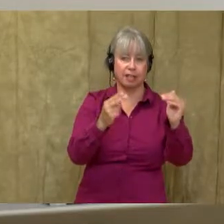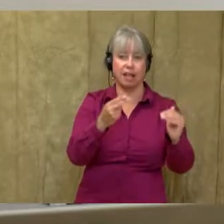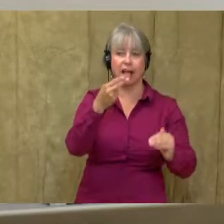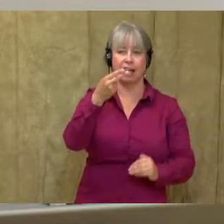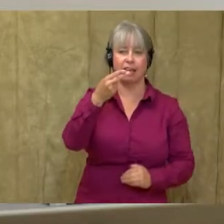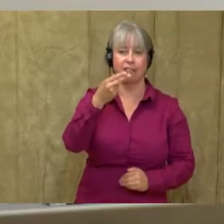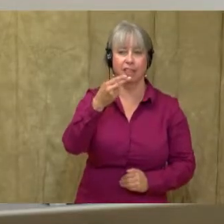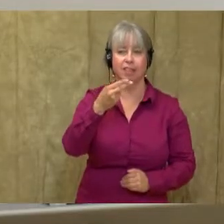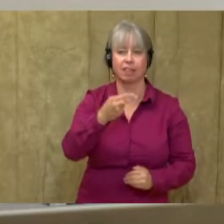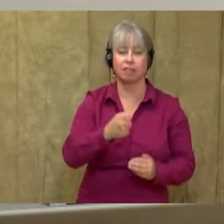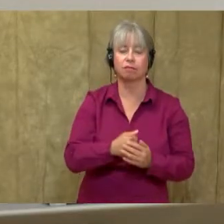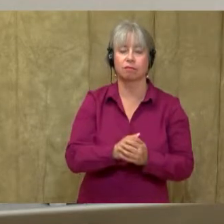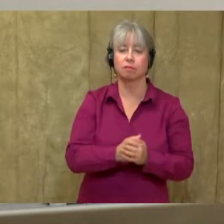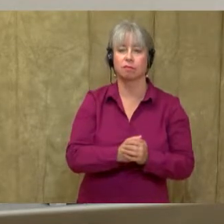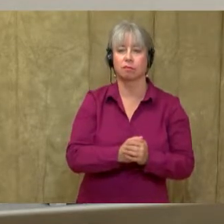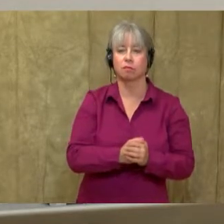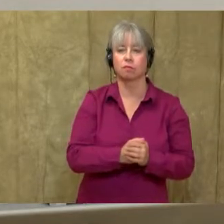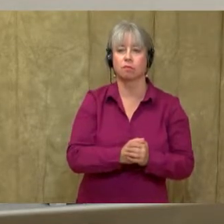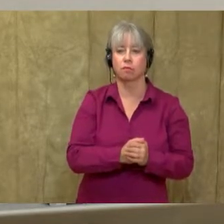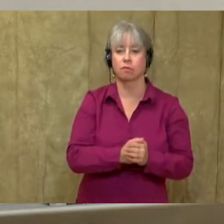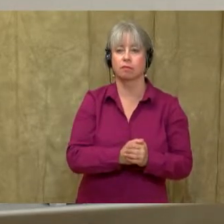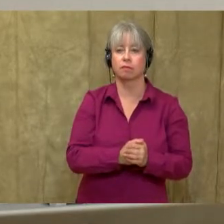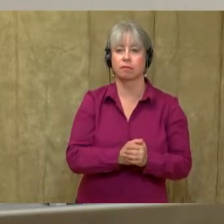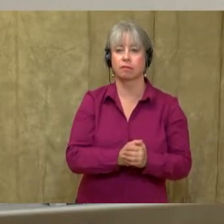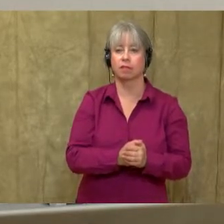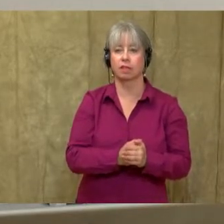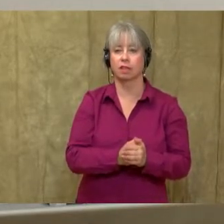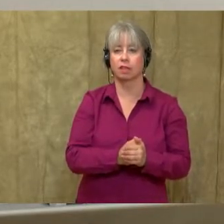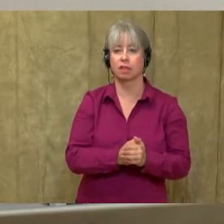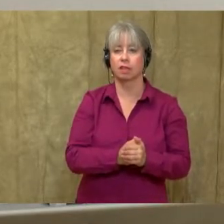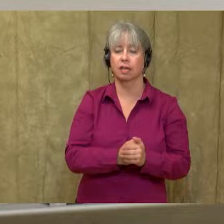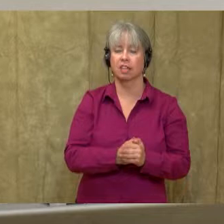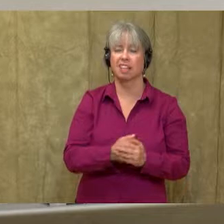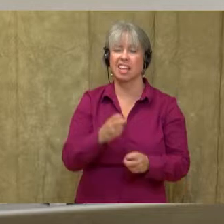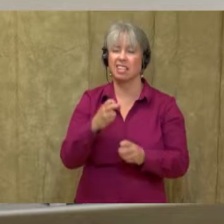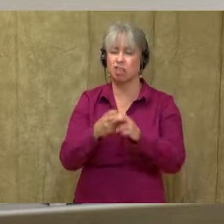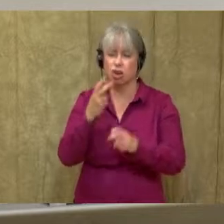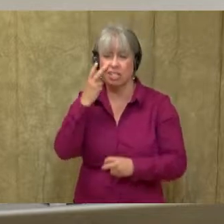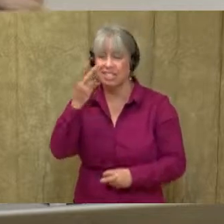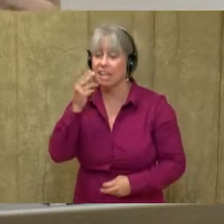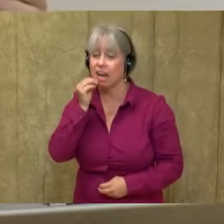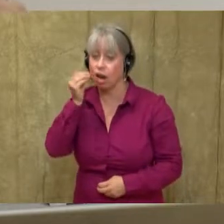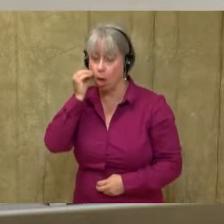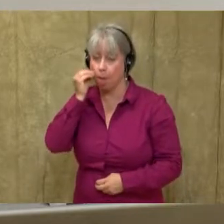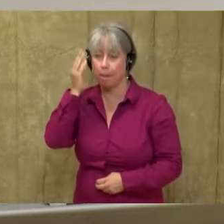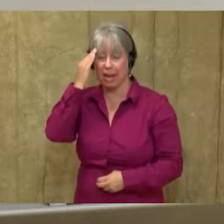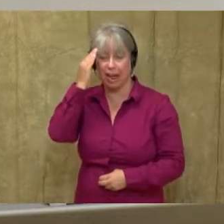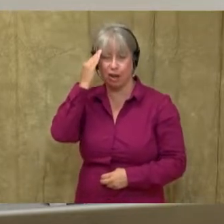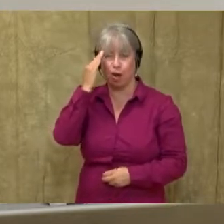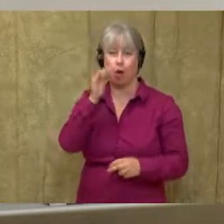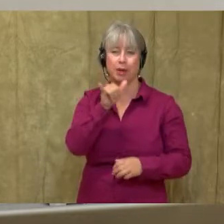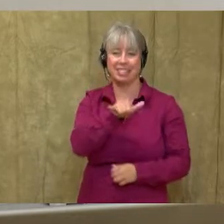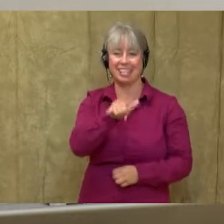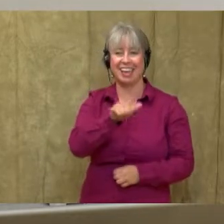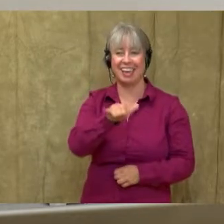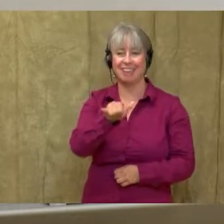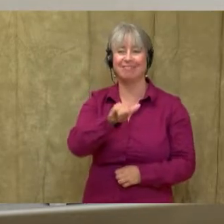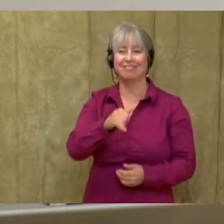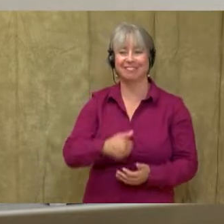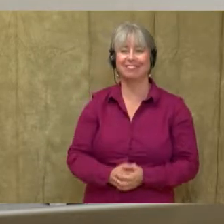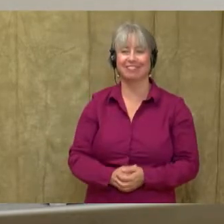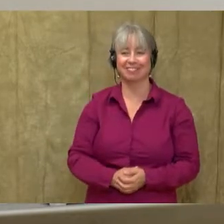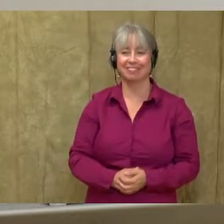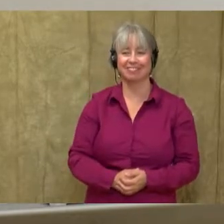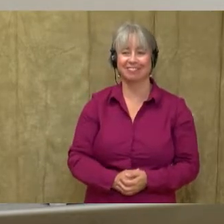do. Okay, same height there. I know it may be a little hard for you to see at home, but they are of the same height.